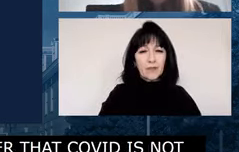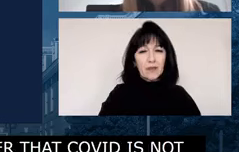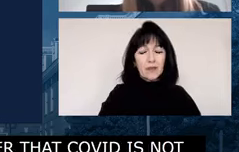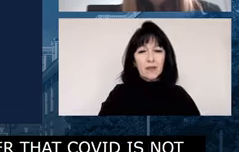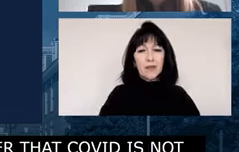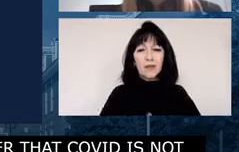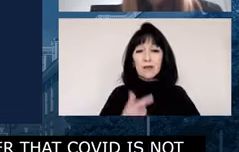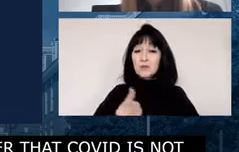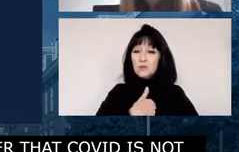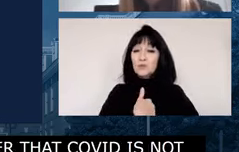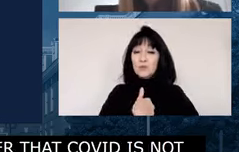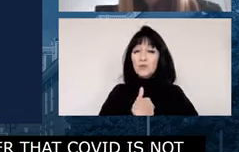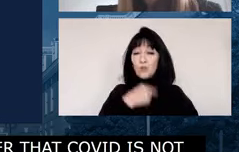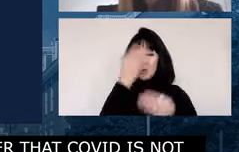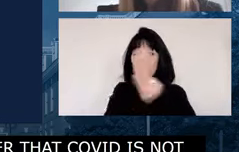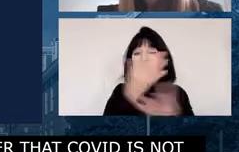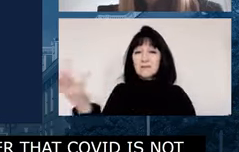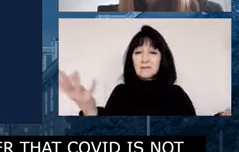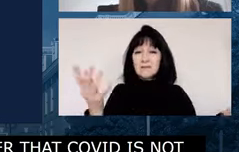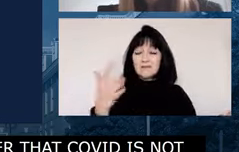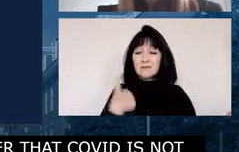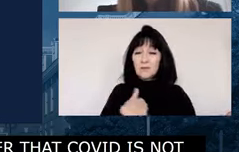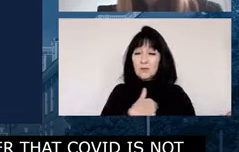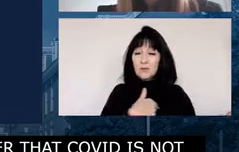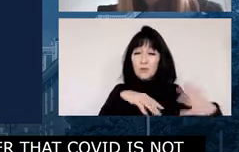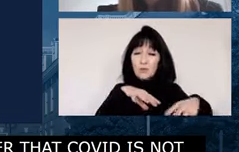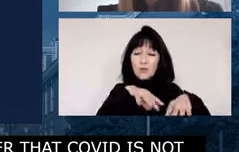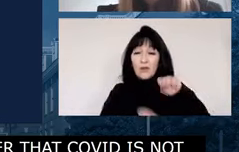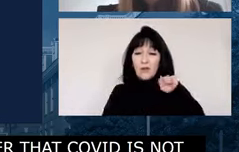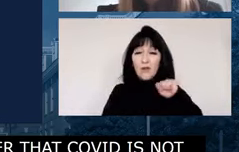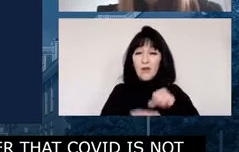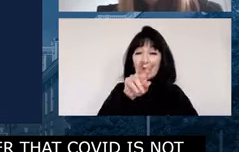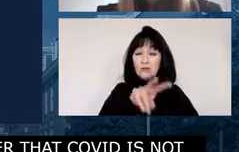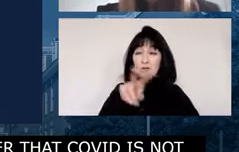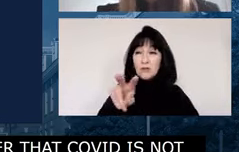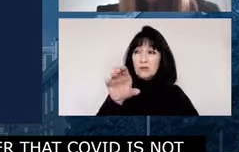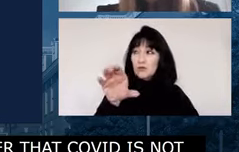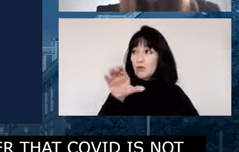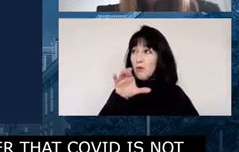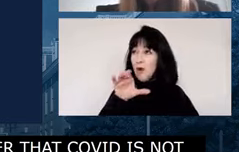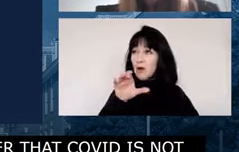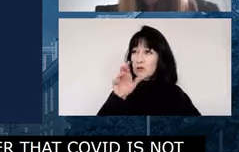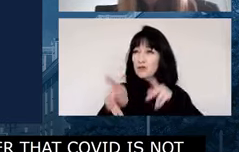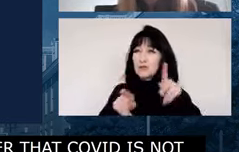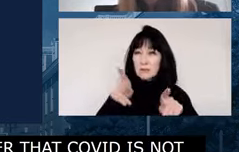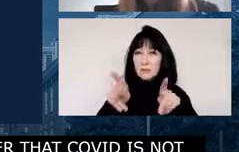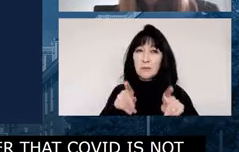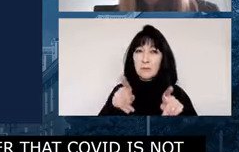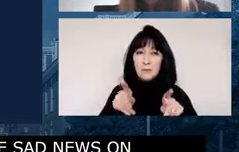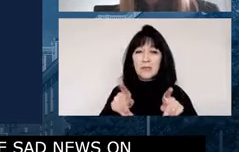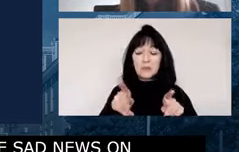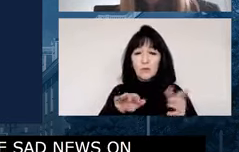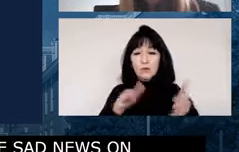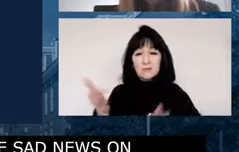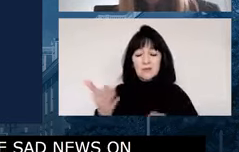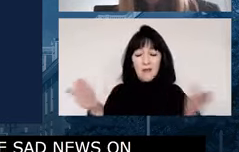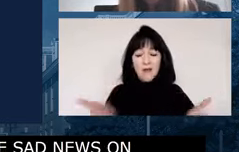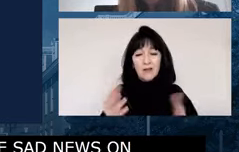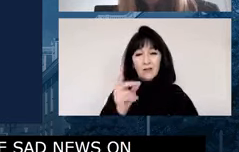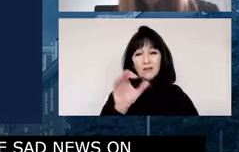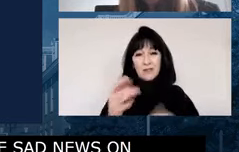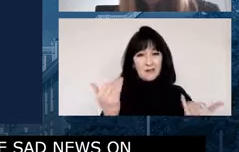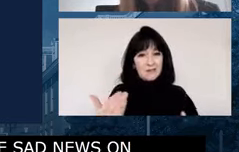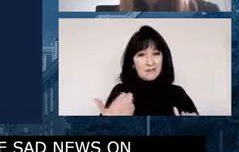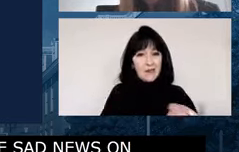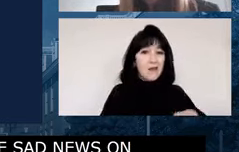2,200 Delawareans to COVID. And since that time, we've lost nearly an additional 300 Delawareans. And when you compare that to